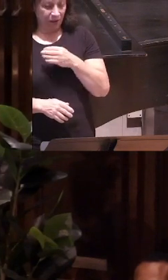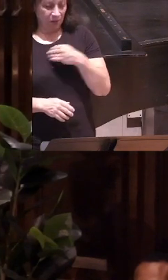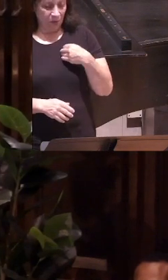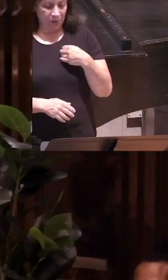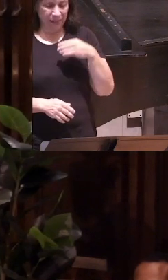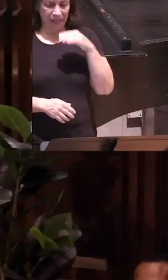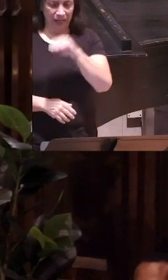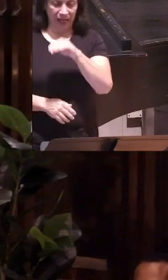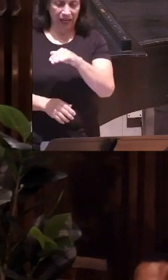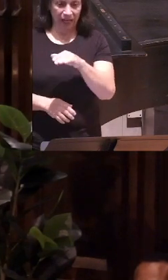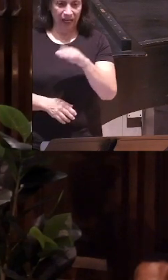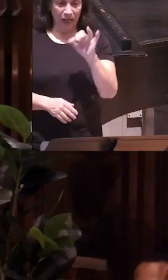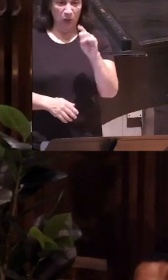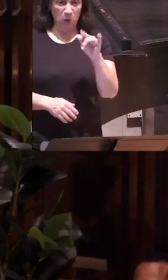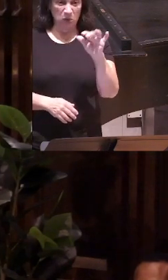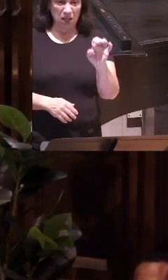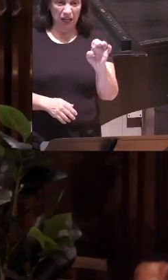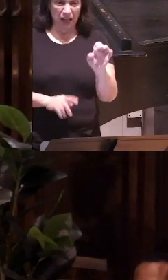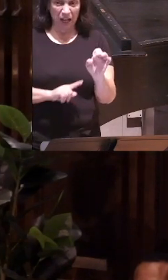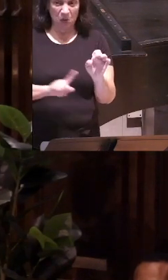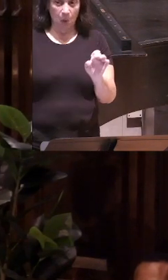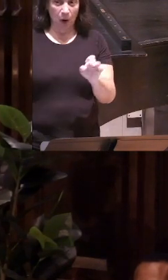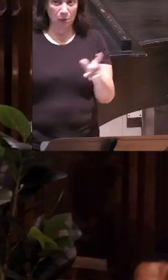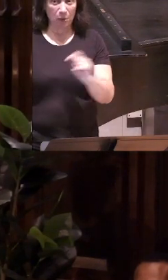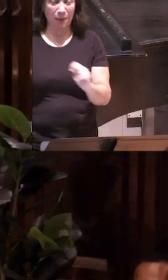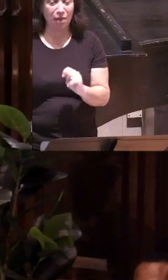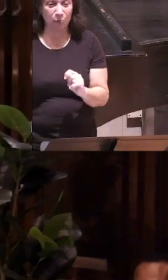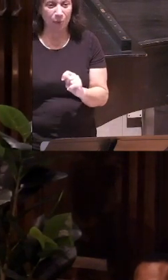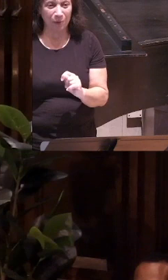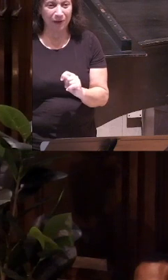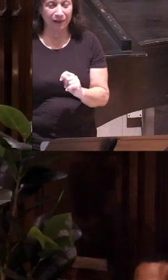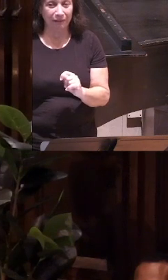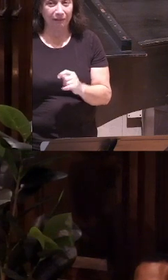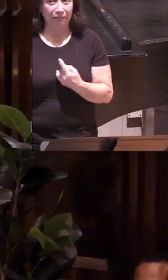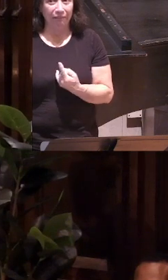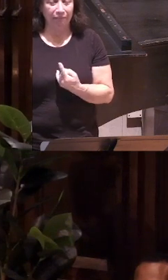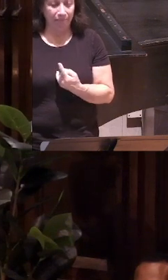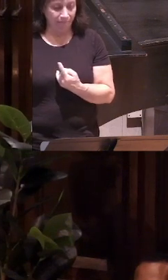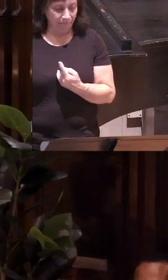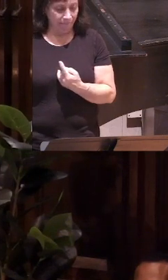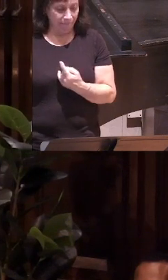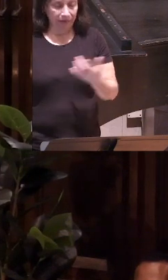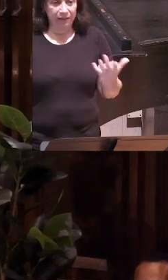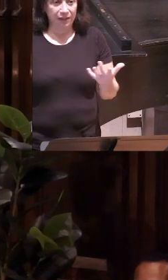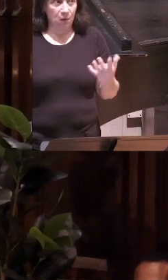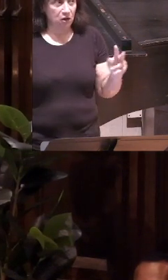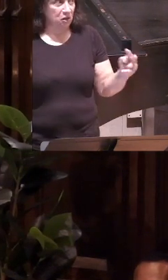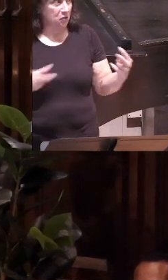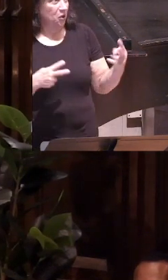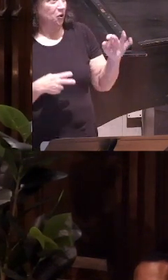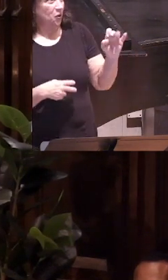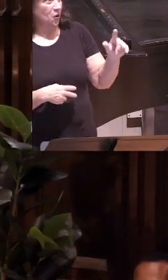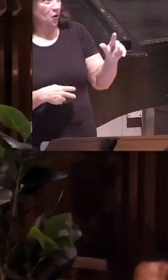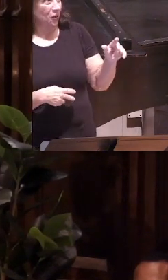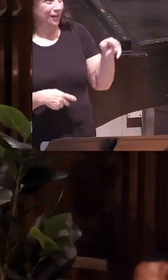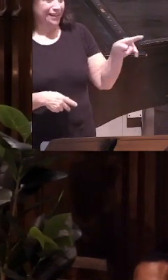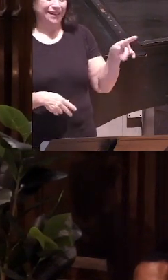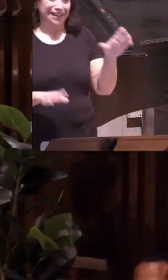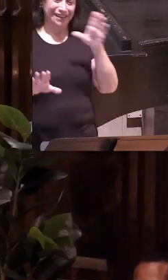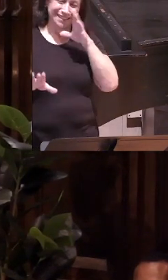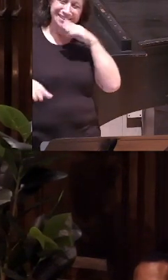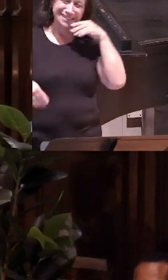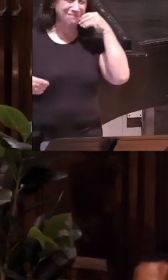Eugene is going to the restroom. And so I just looked at Earl and he gave me